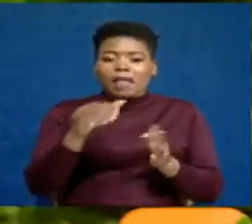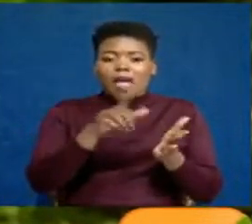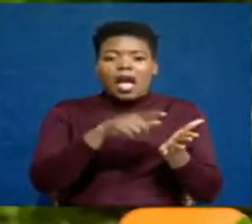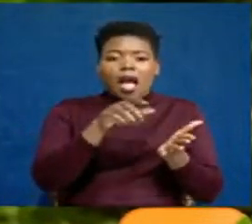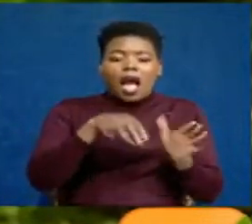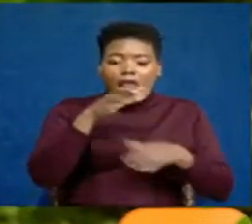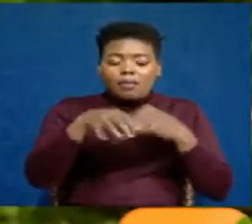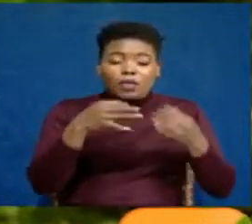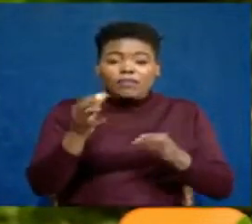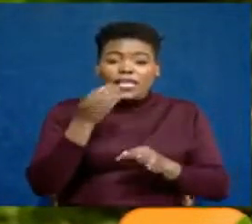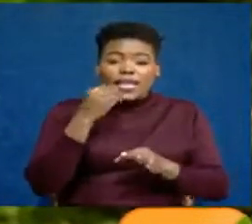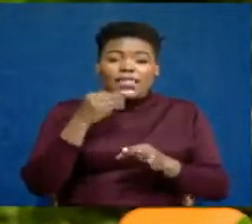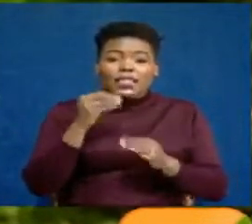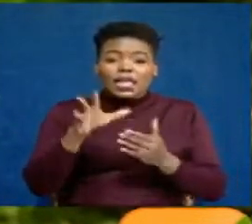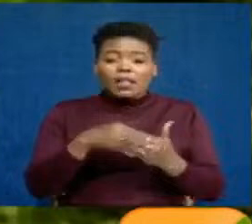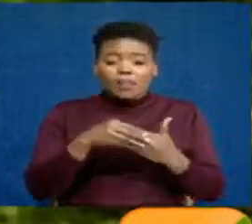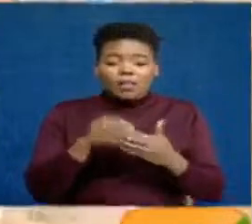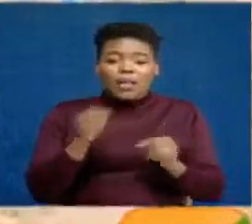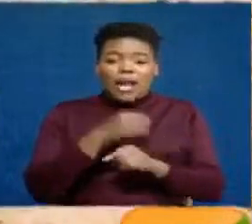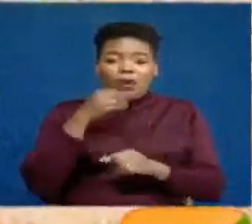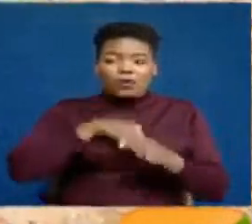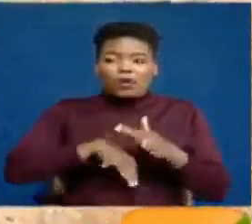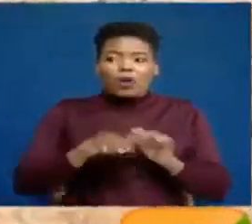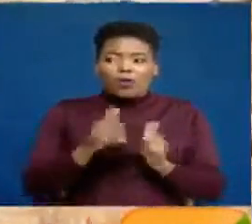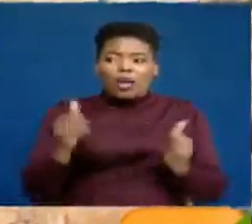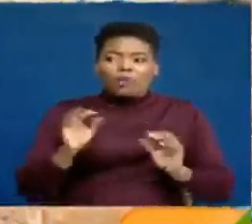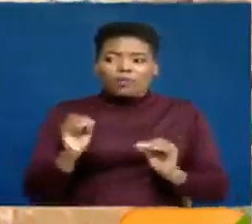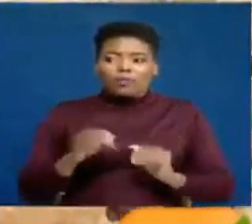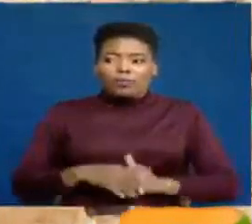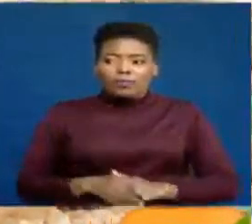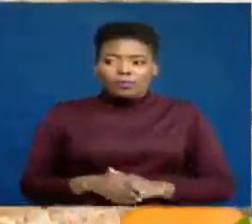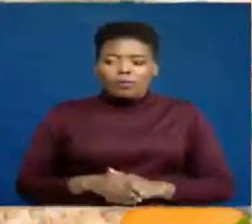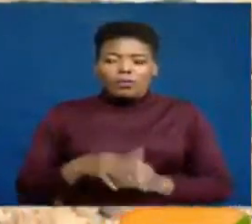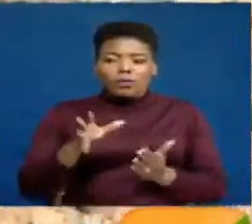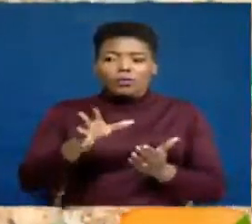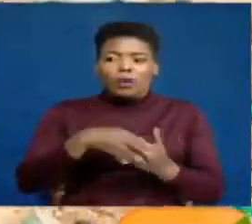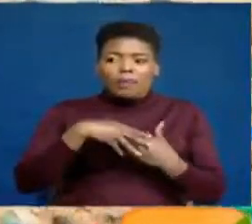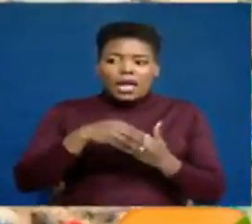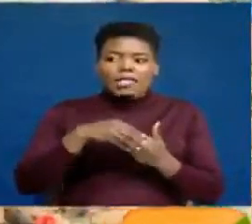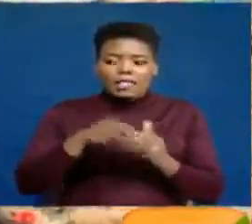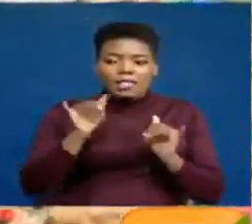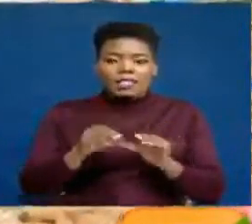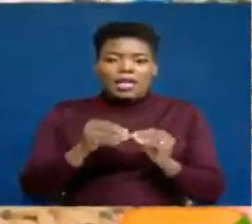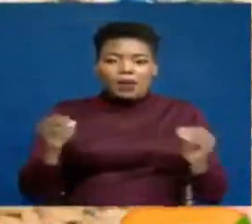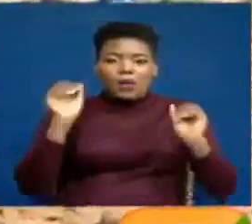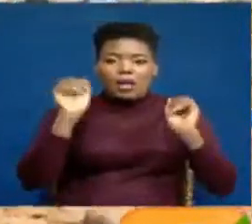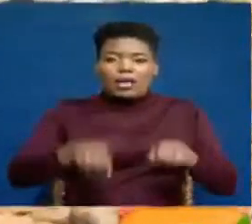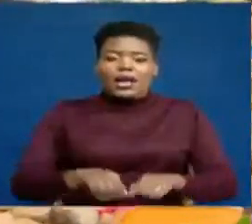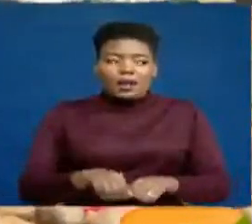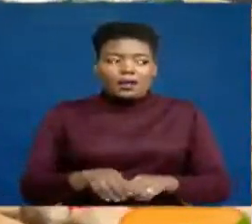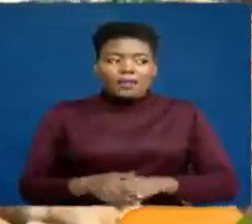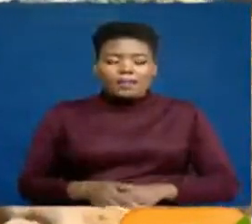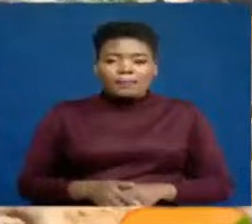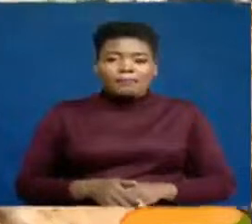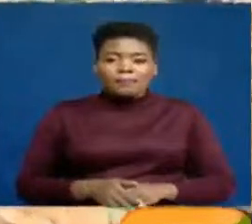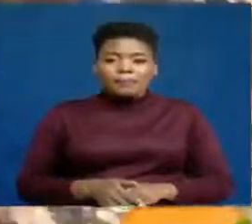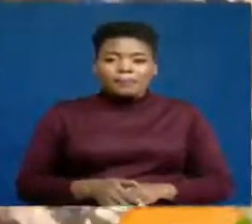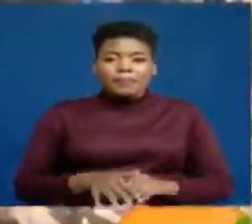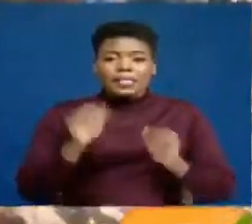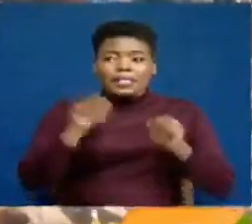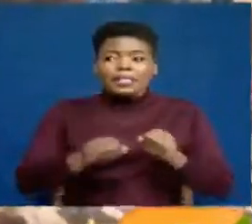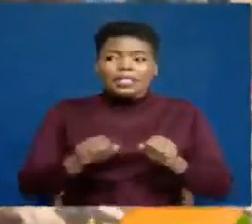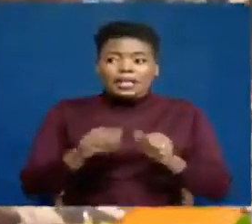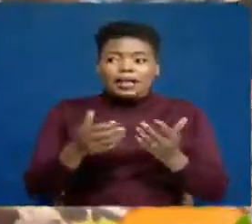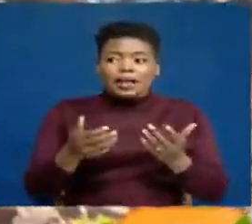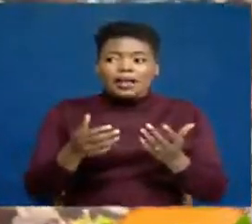of digesting it and releasing it. Plastic is durable and resistant to nature's forces. It can take